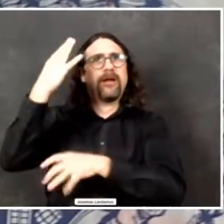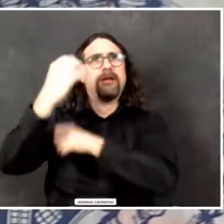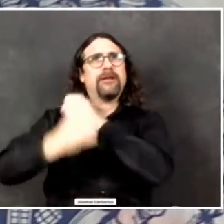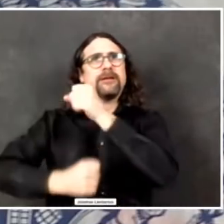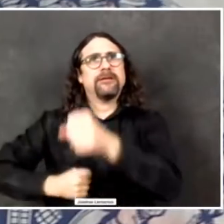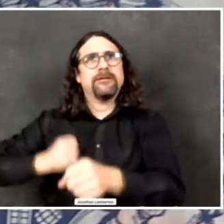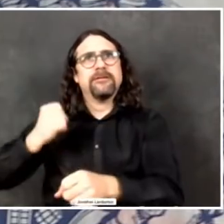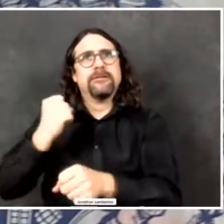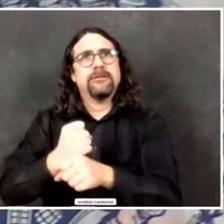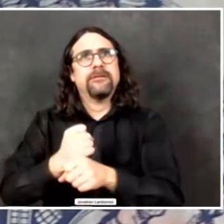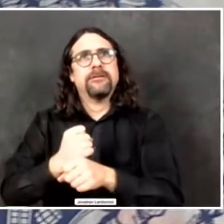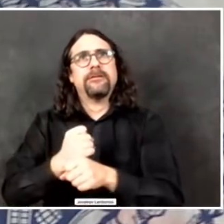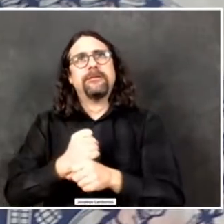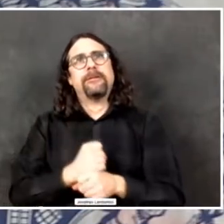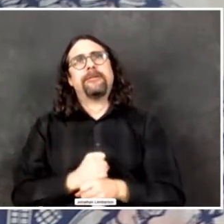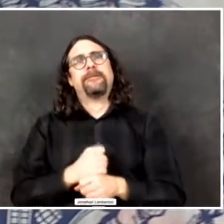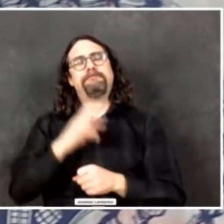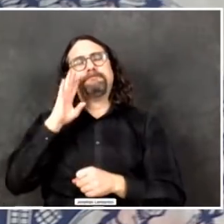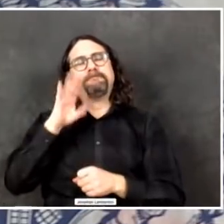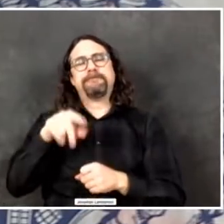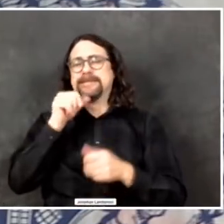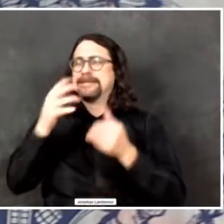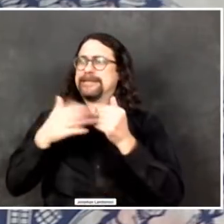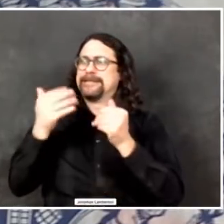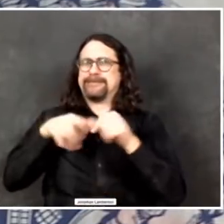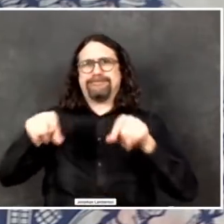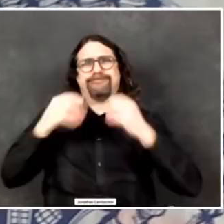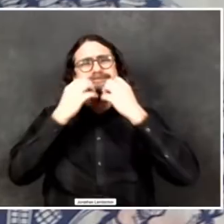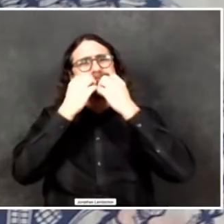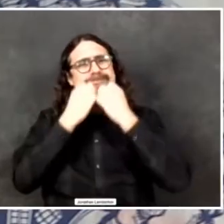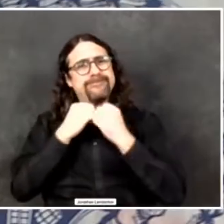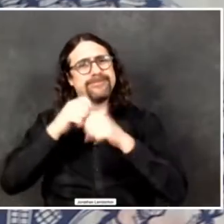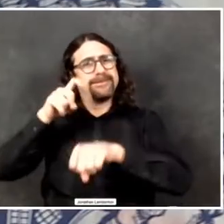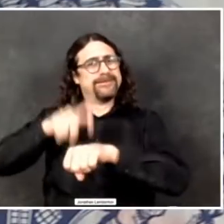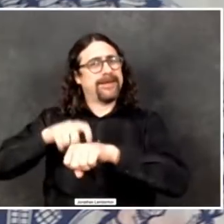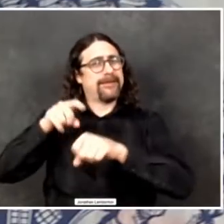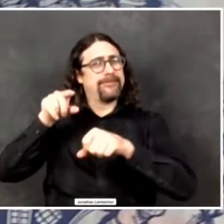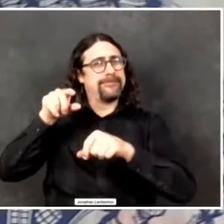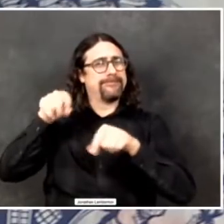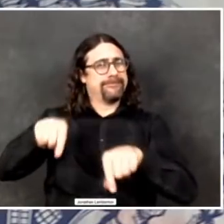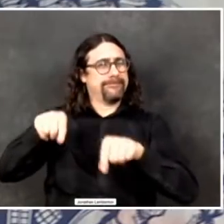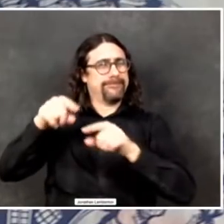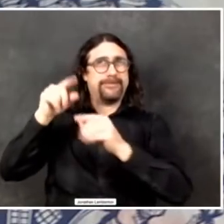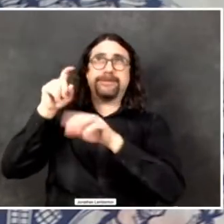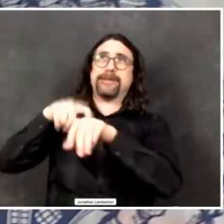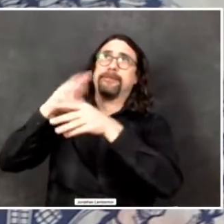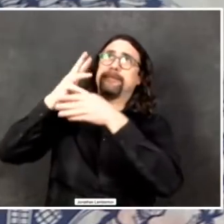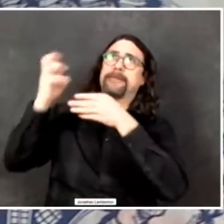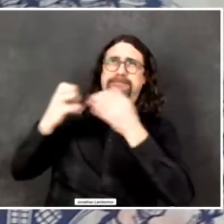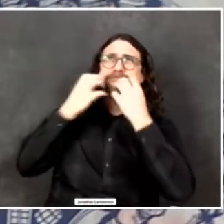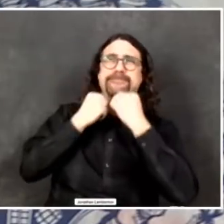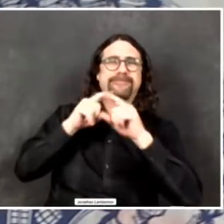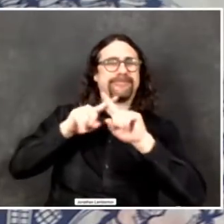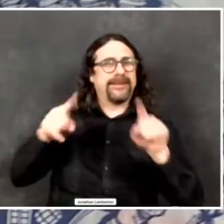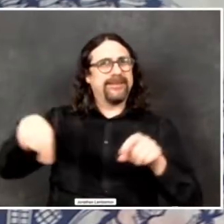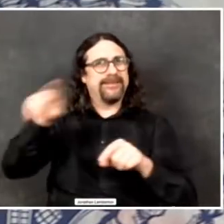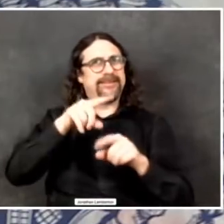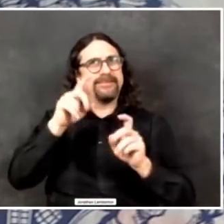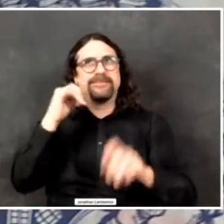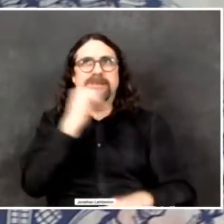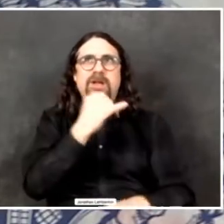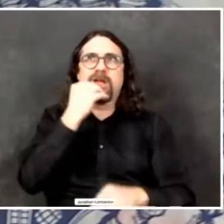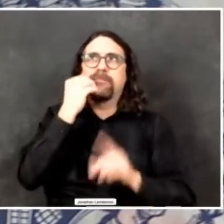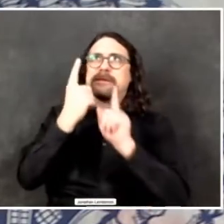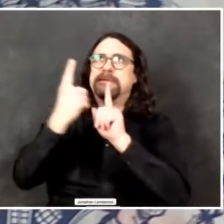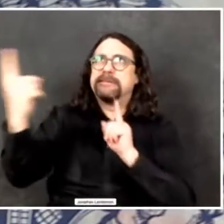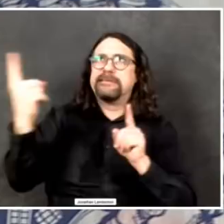last thing I want to say about that word of faith is we connect it to the word endurance. Boy, New Yorkers have shown us that